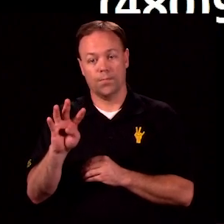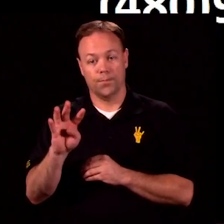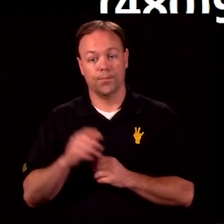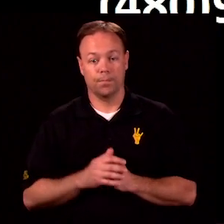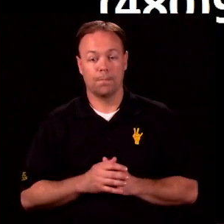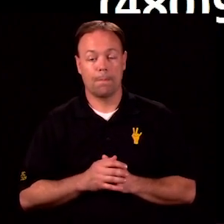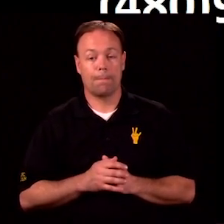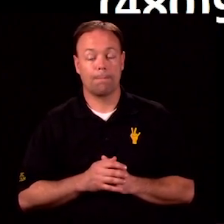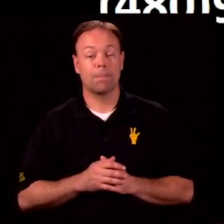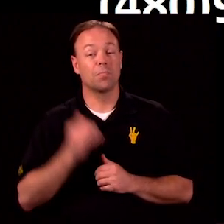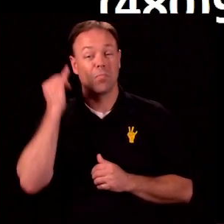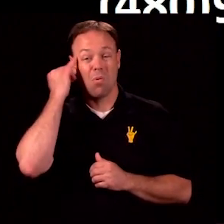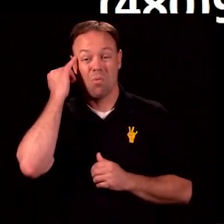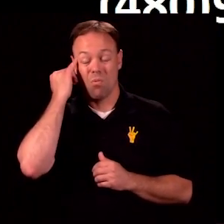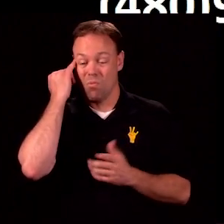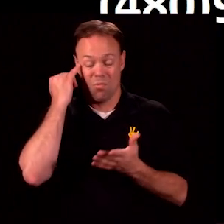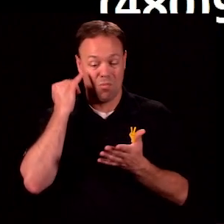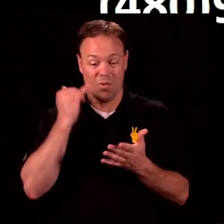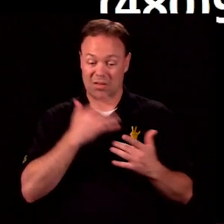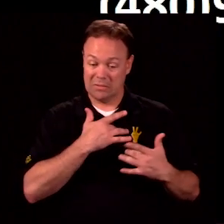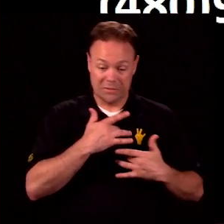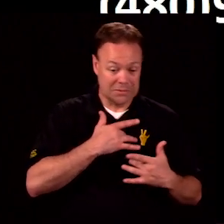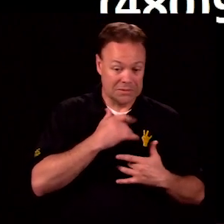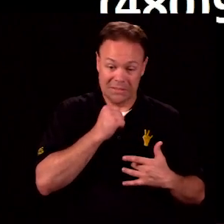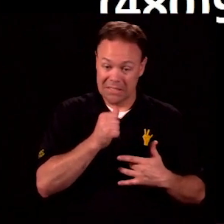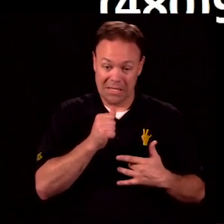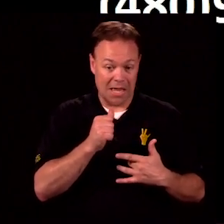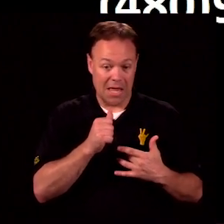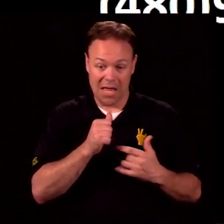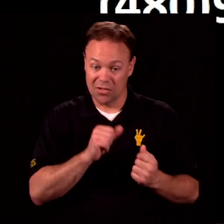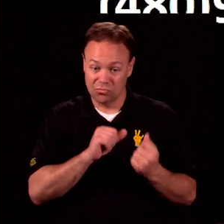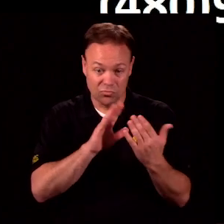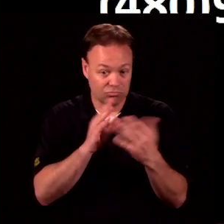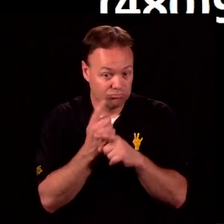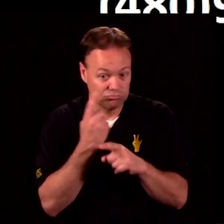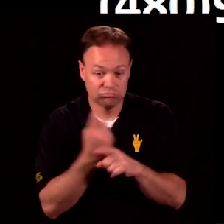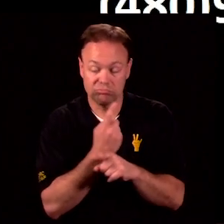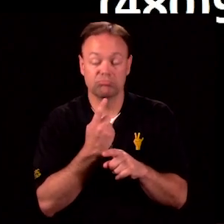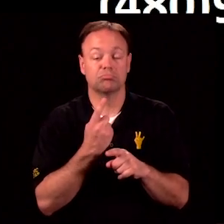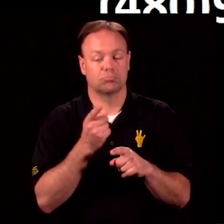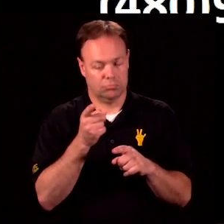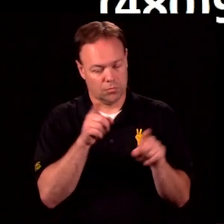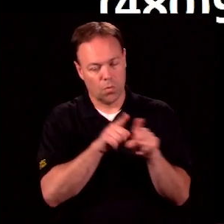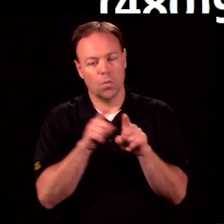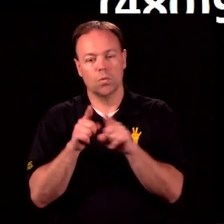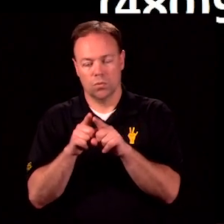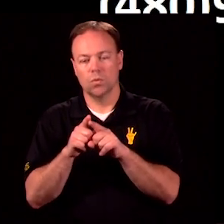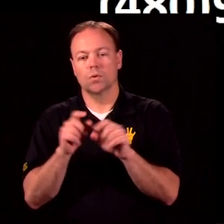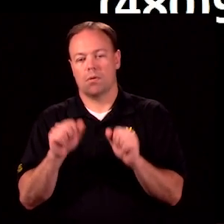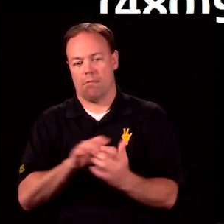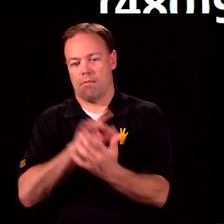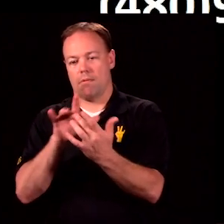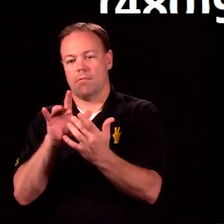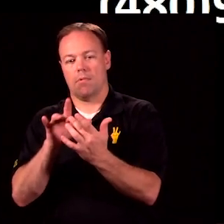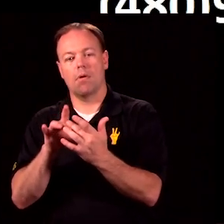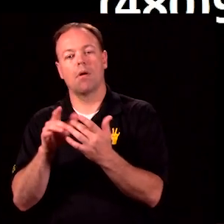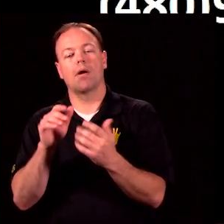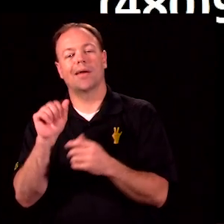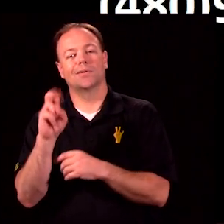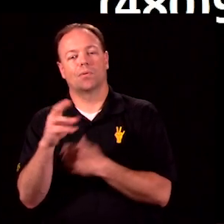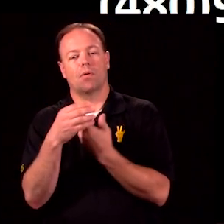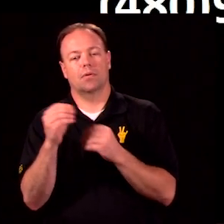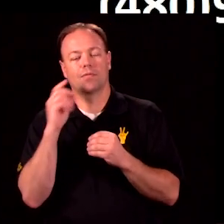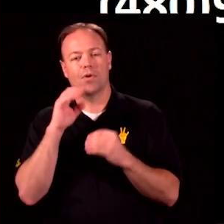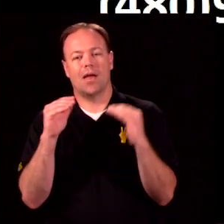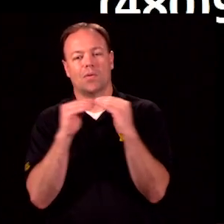480-965-1234. If you feel that your concern was not addressed appropriately, you may also contact the ASU Office of Equity